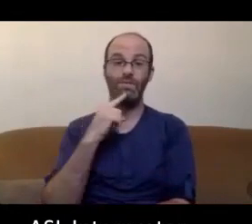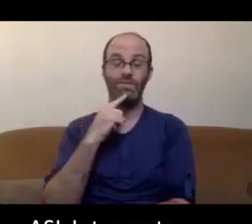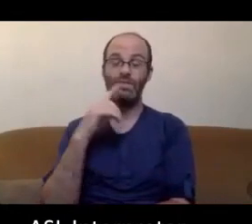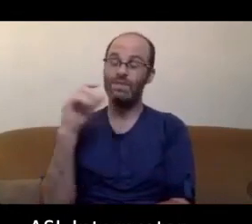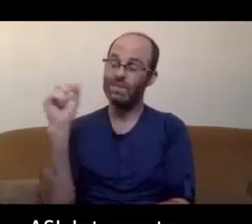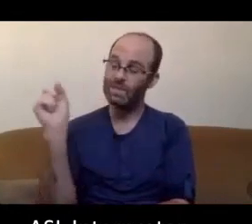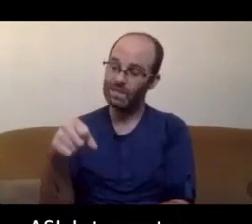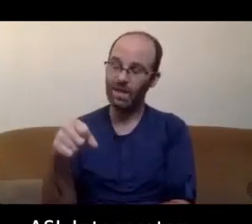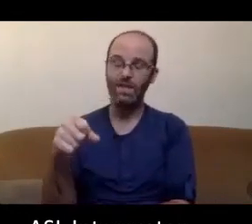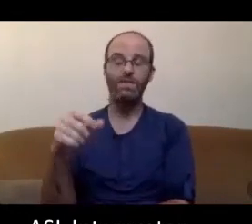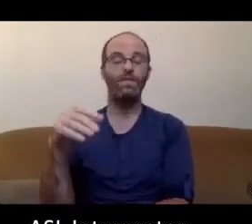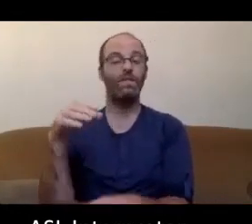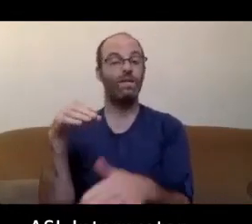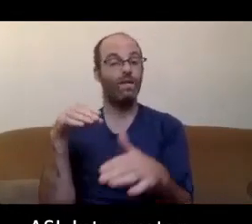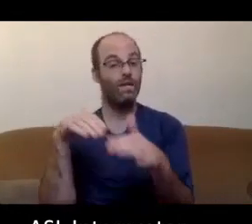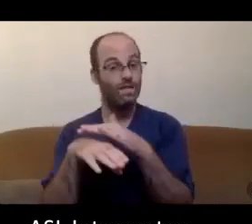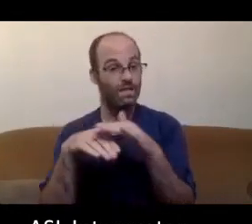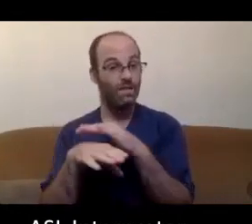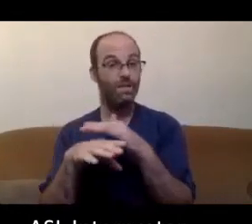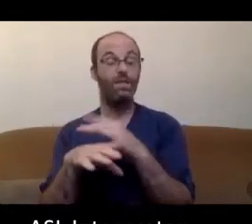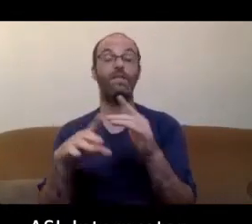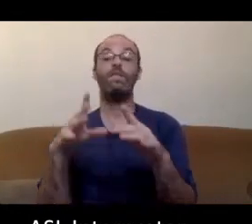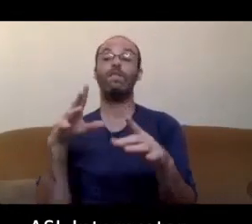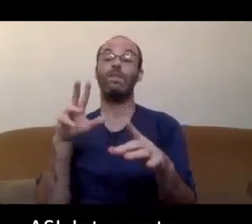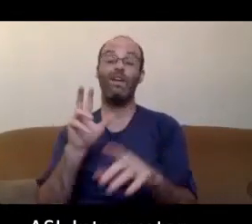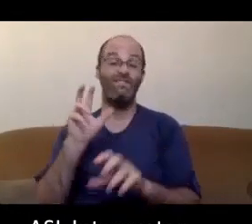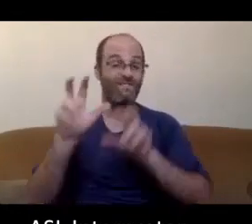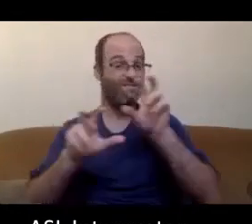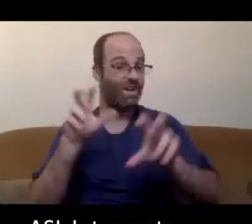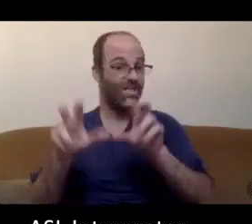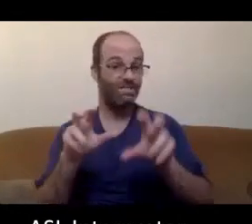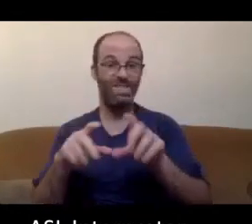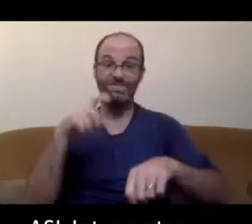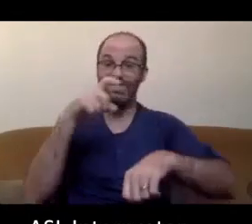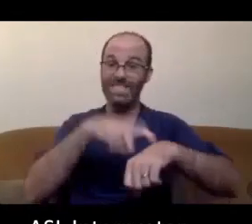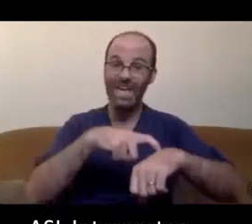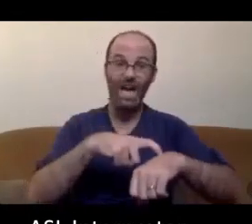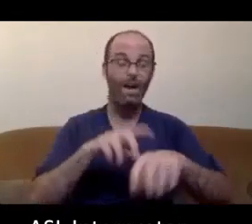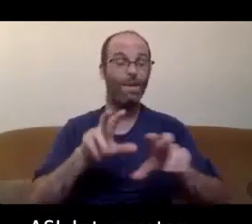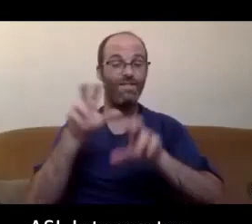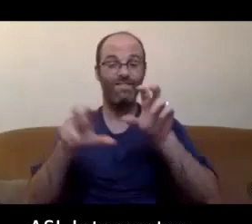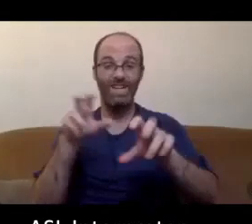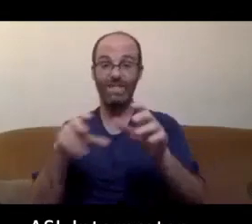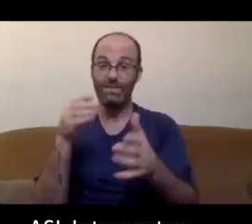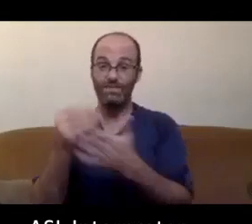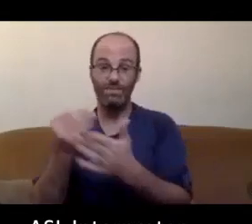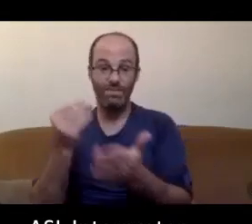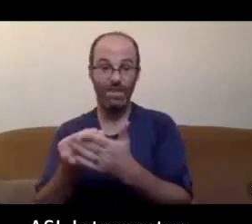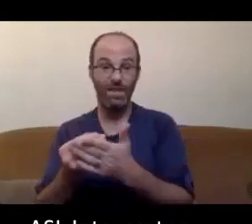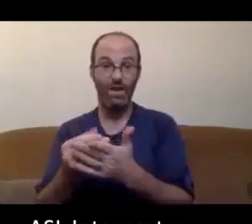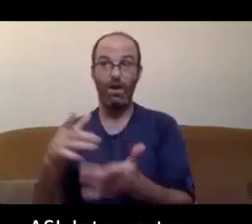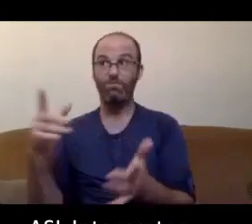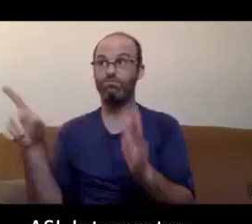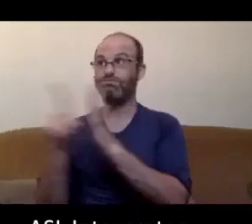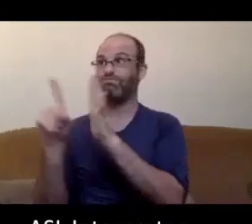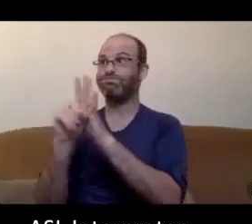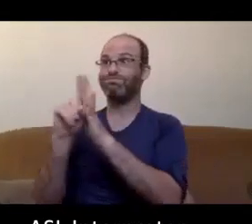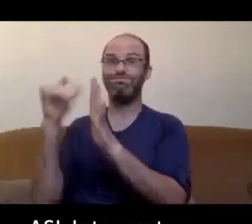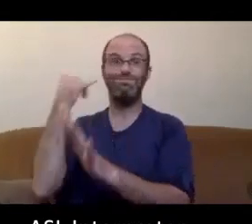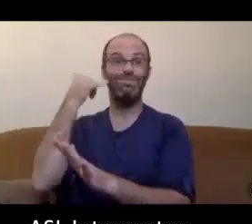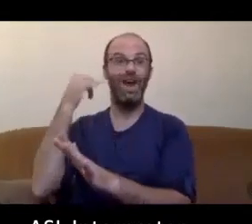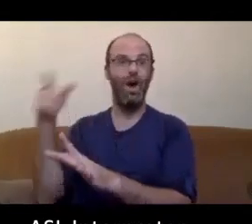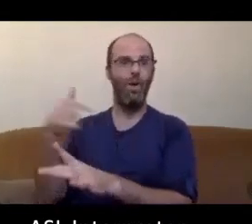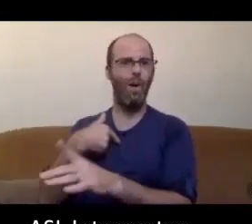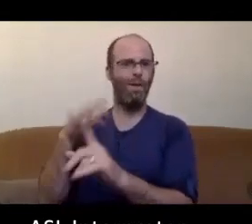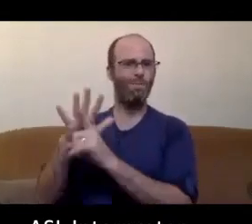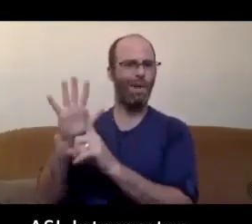of both time and financials. But I will say that look, I'm so popular. I would say